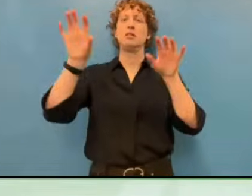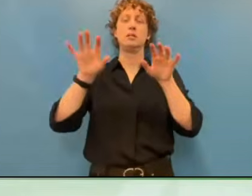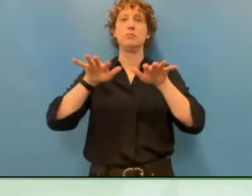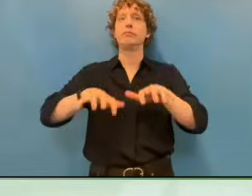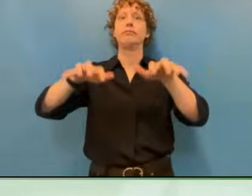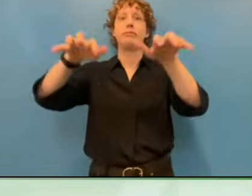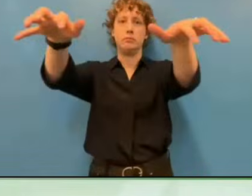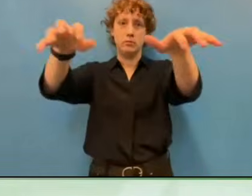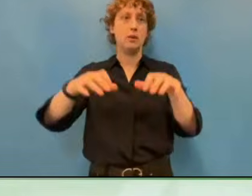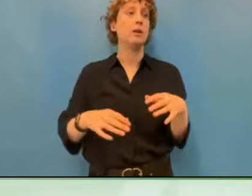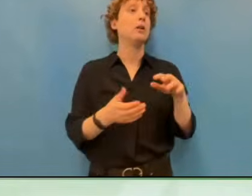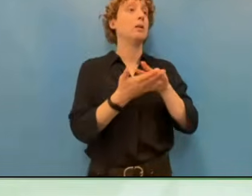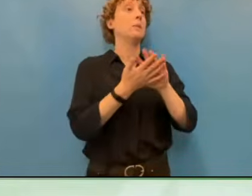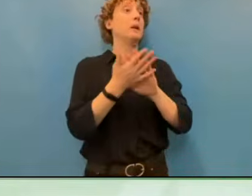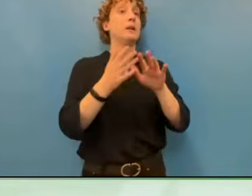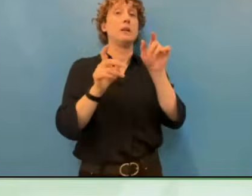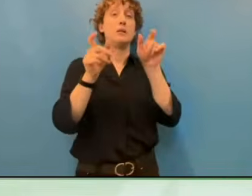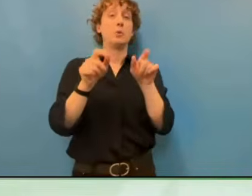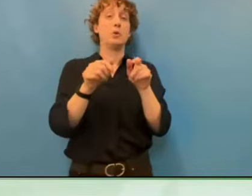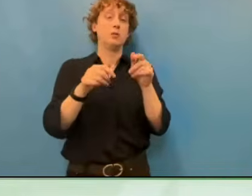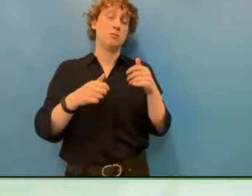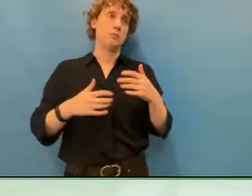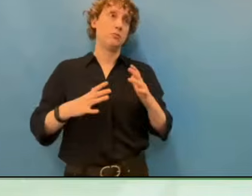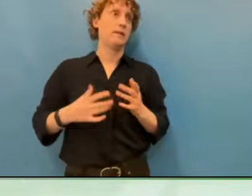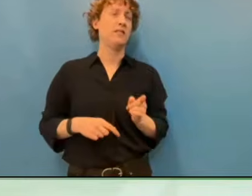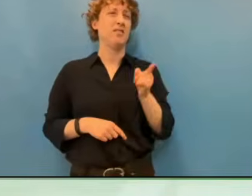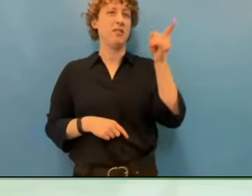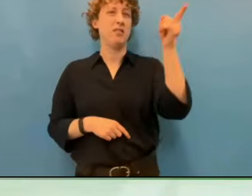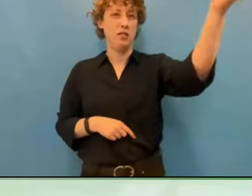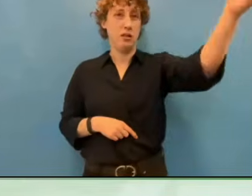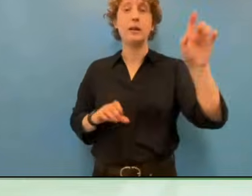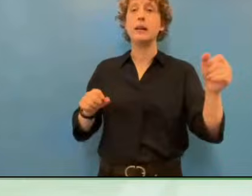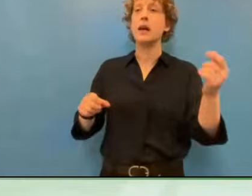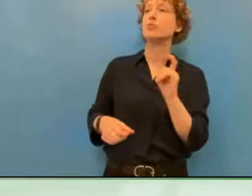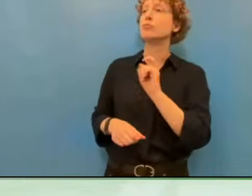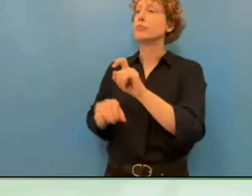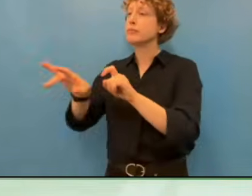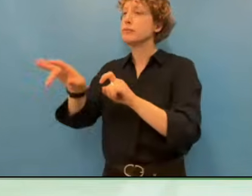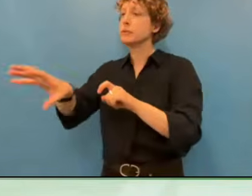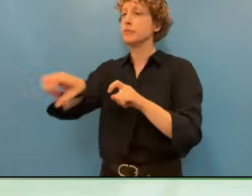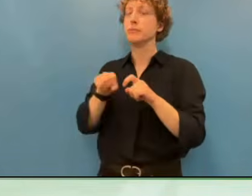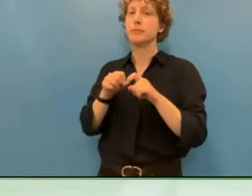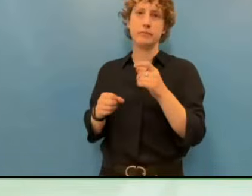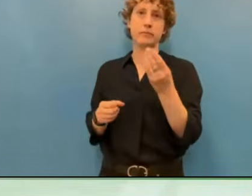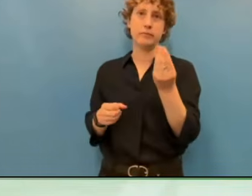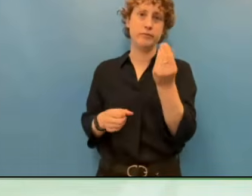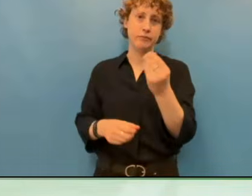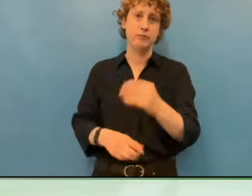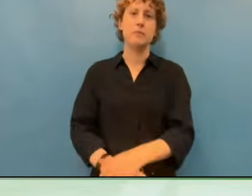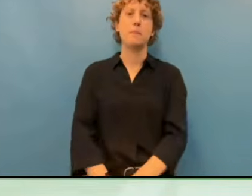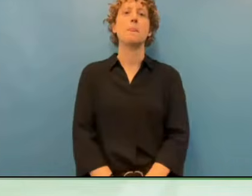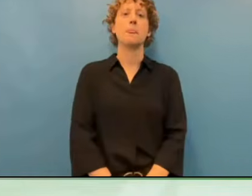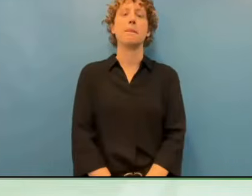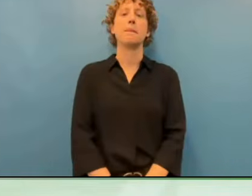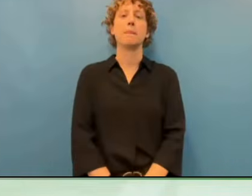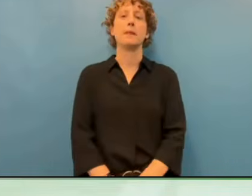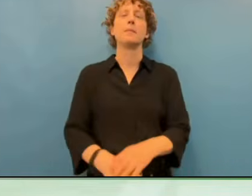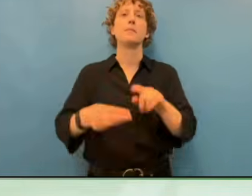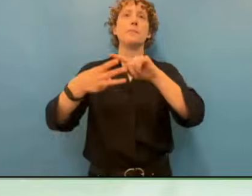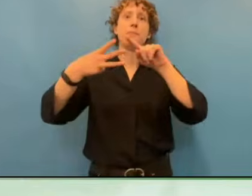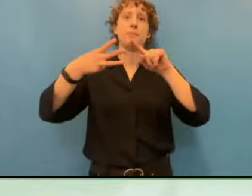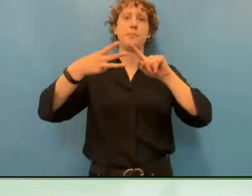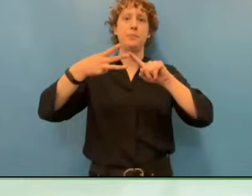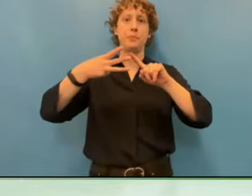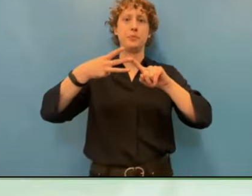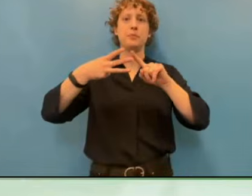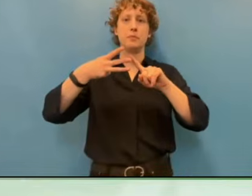access to cash whenever needed. The second thing is about that you have to make it understandable